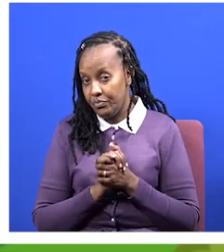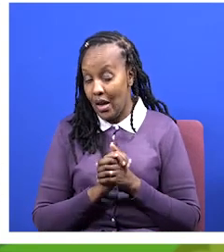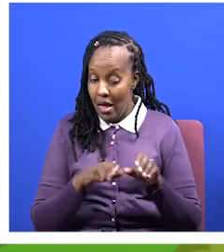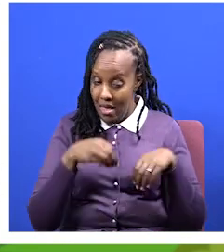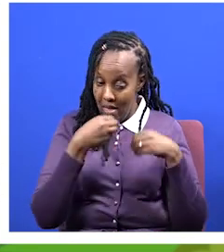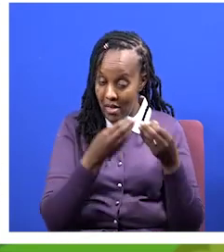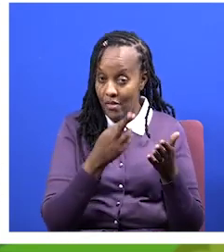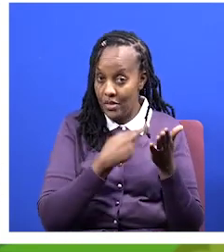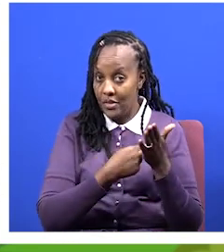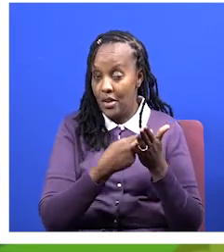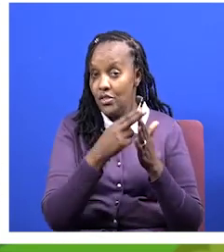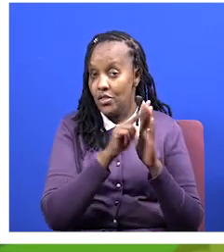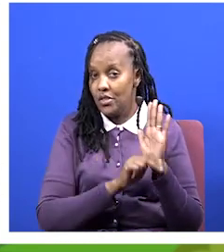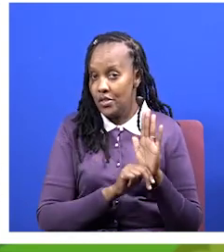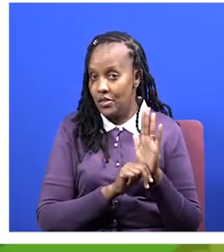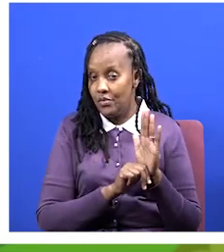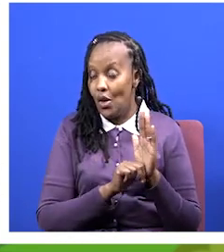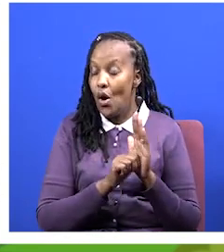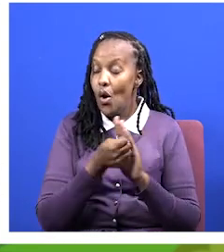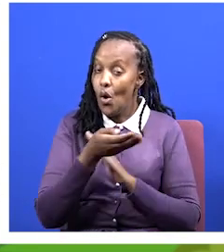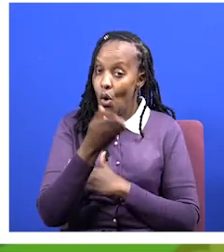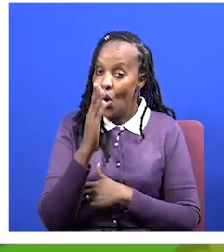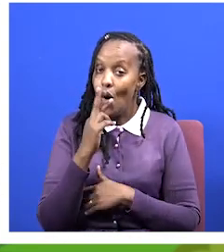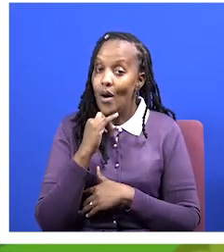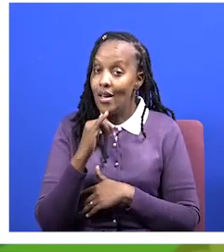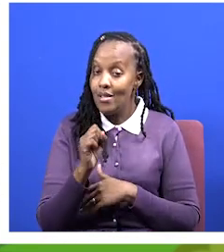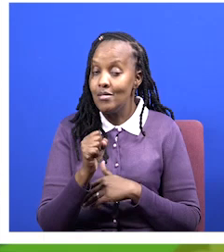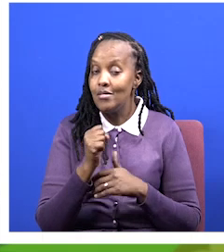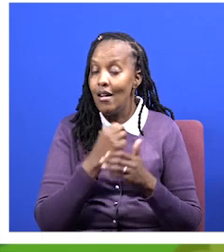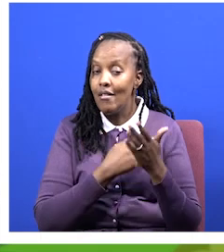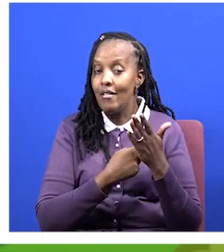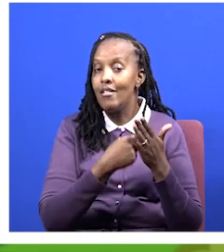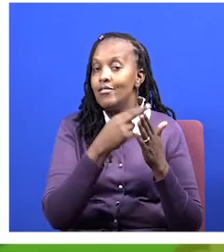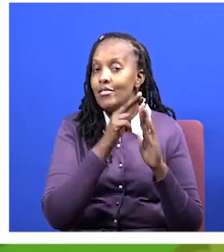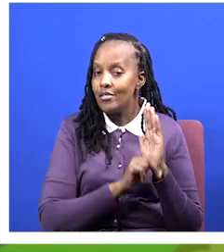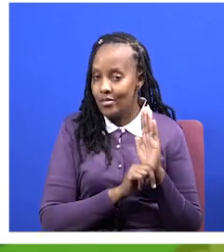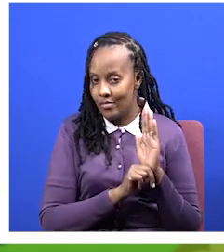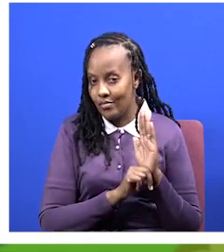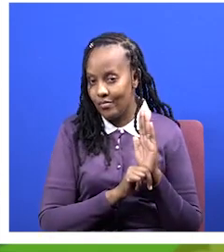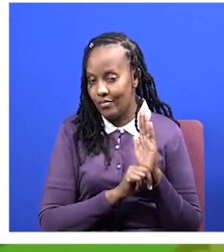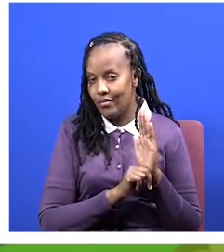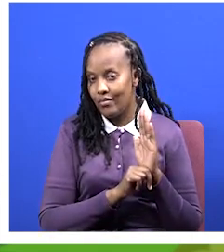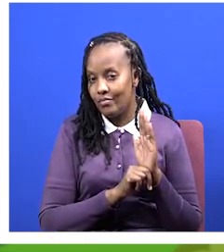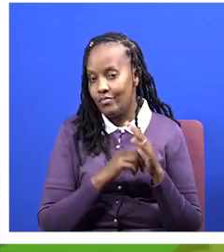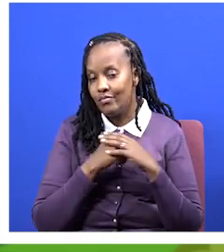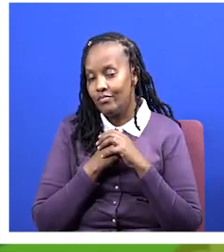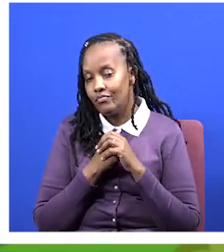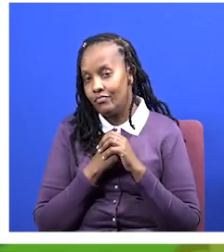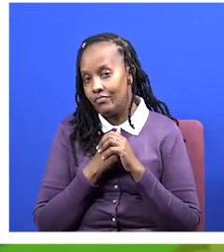righteousness. God is righteousness. God